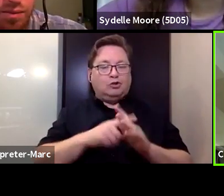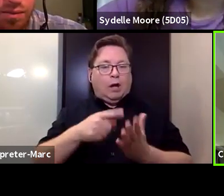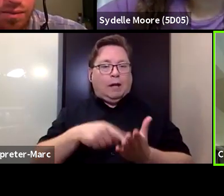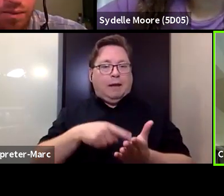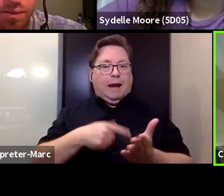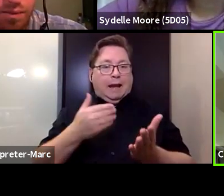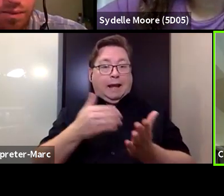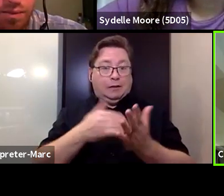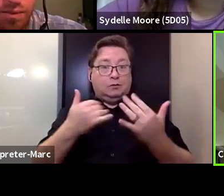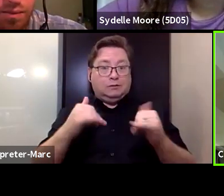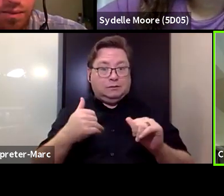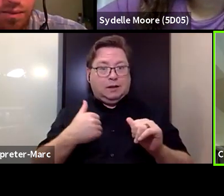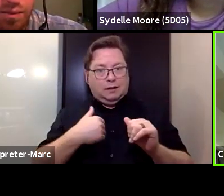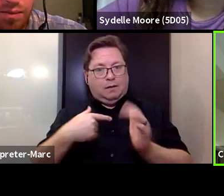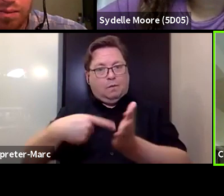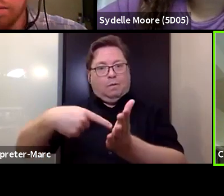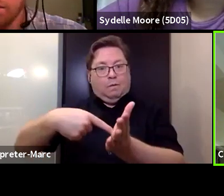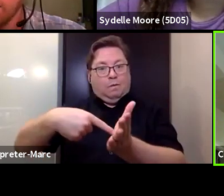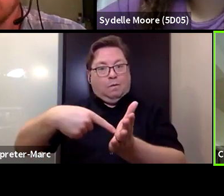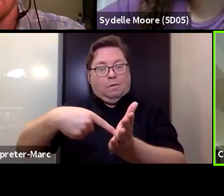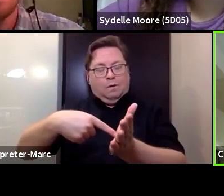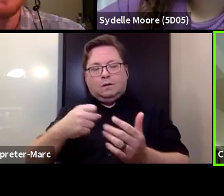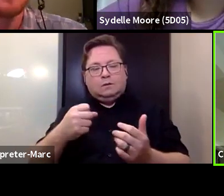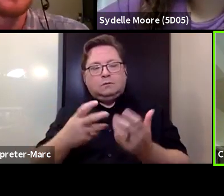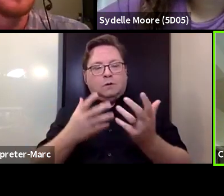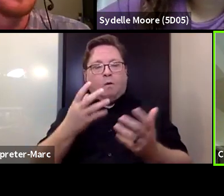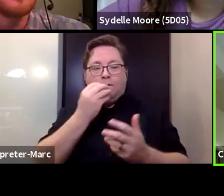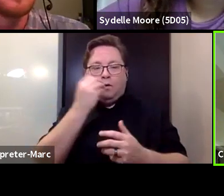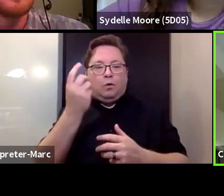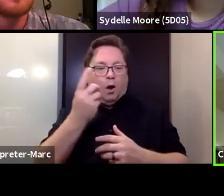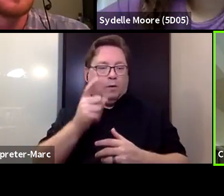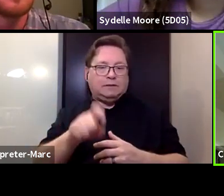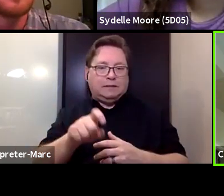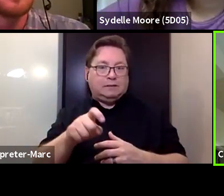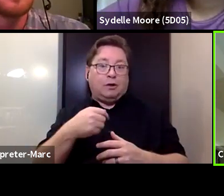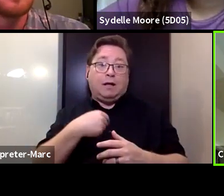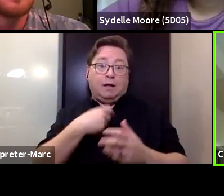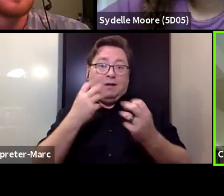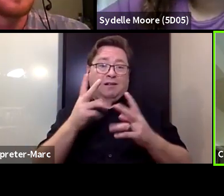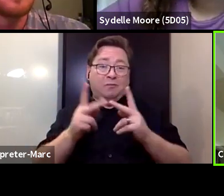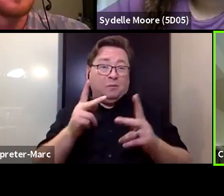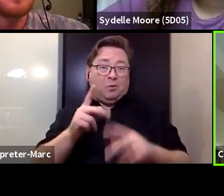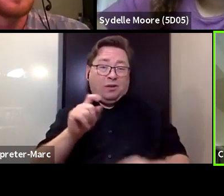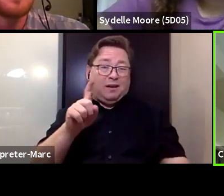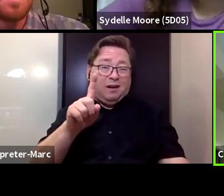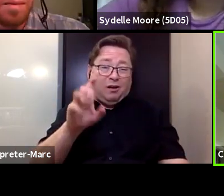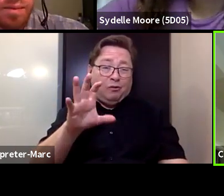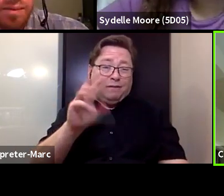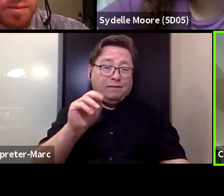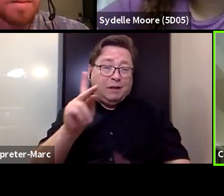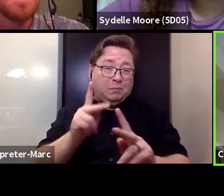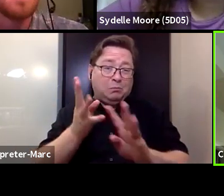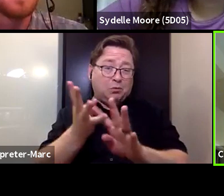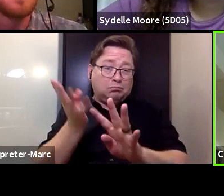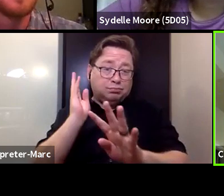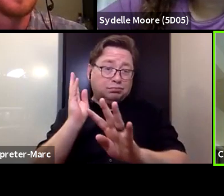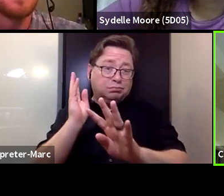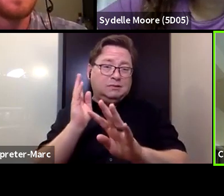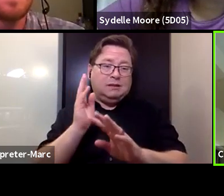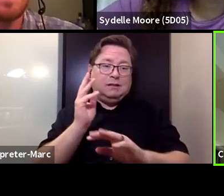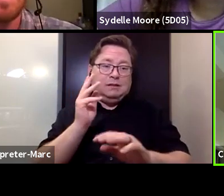hole. So food is always a necessity. And we're having a large turnout, like 150 people a